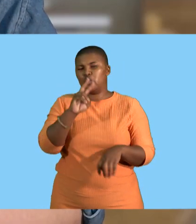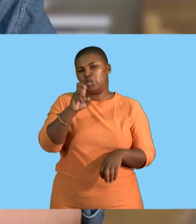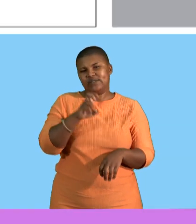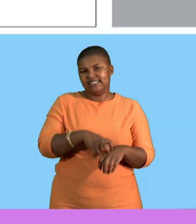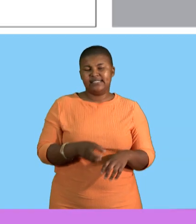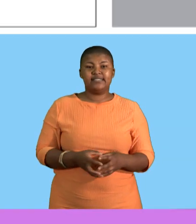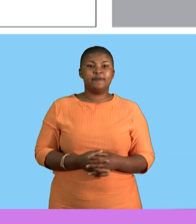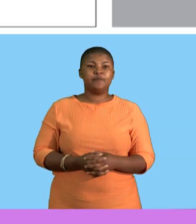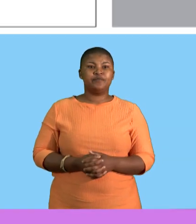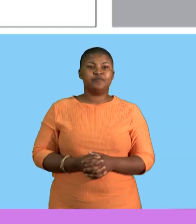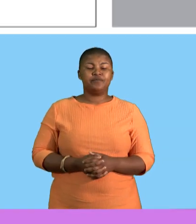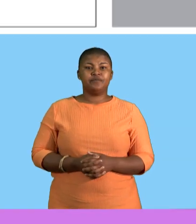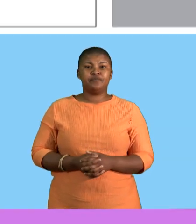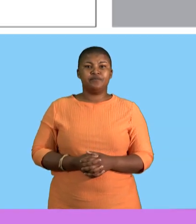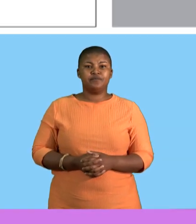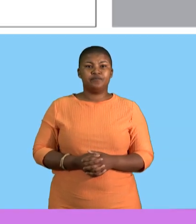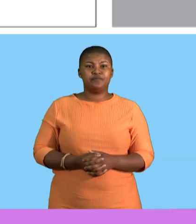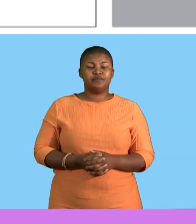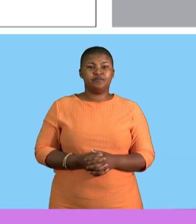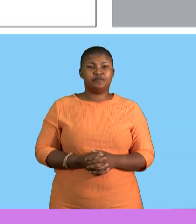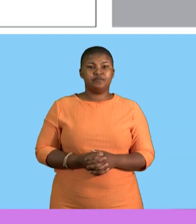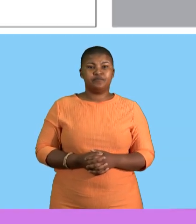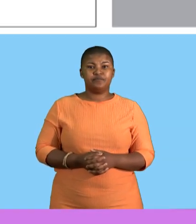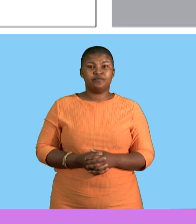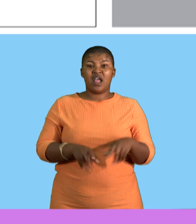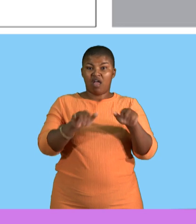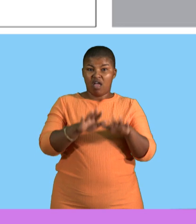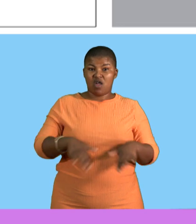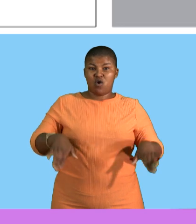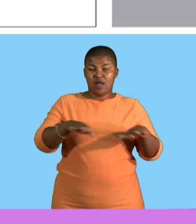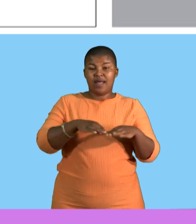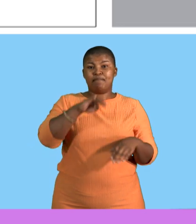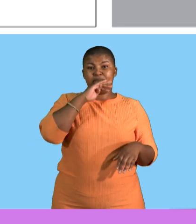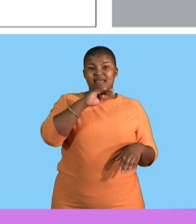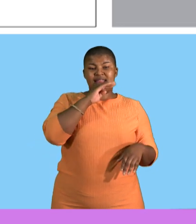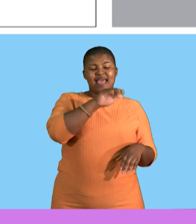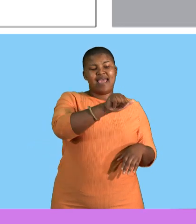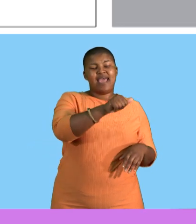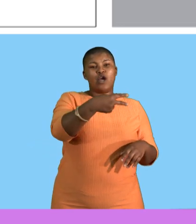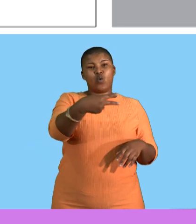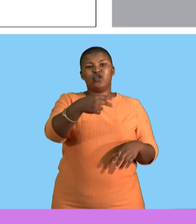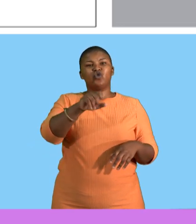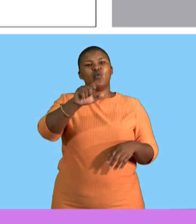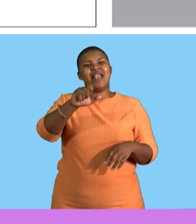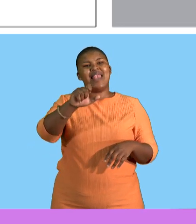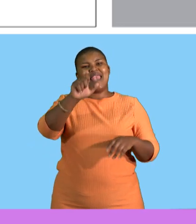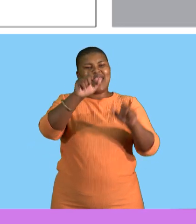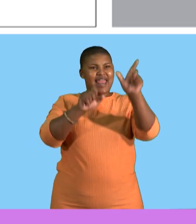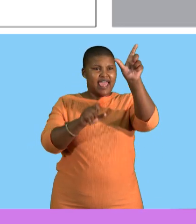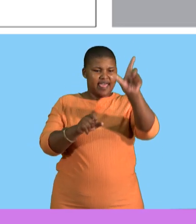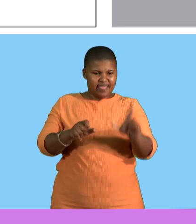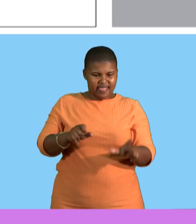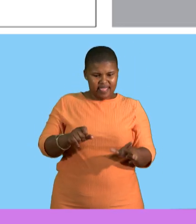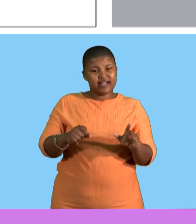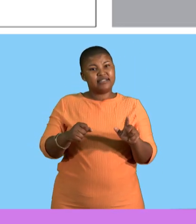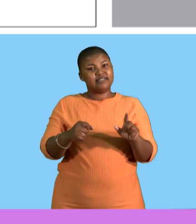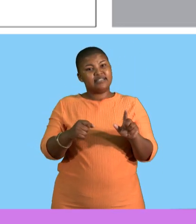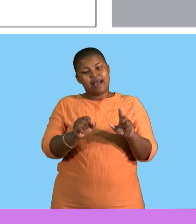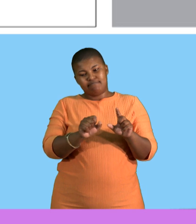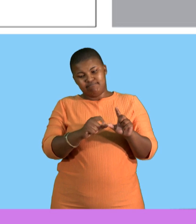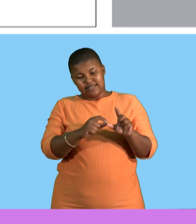the area is length times width or breadth, and that